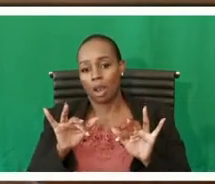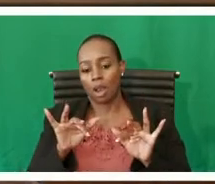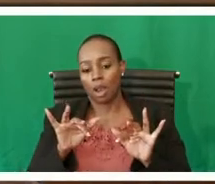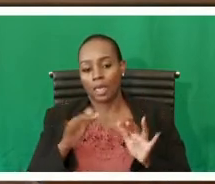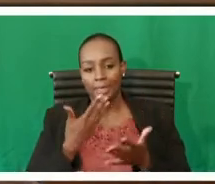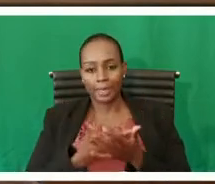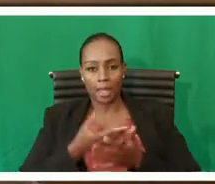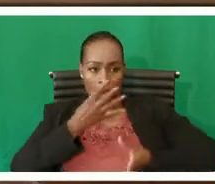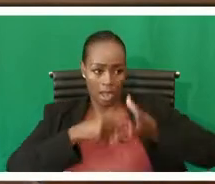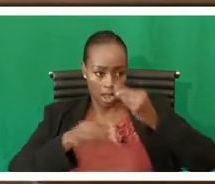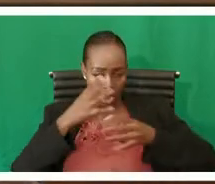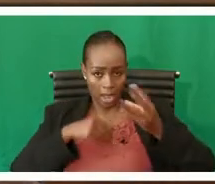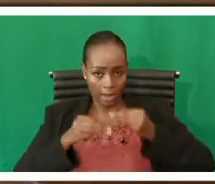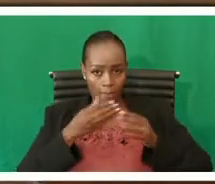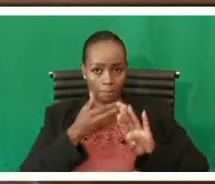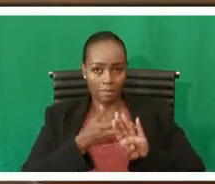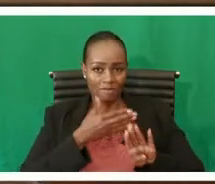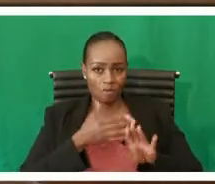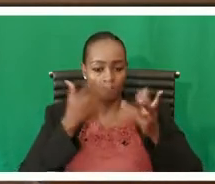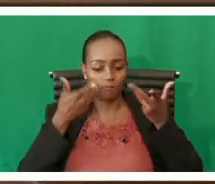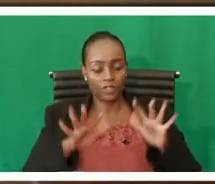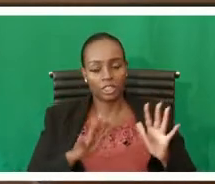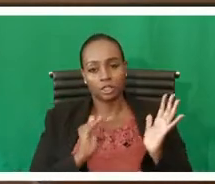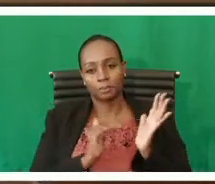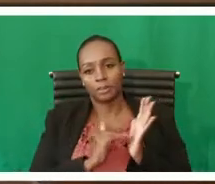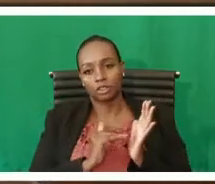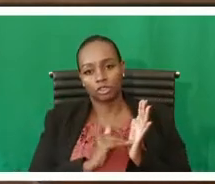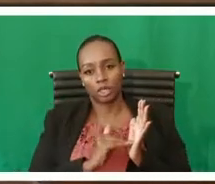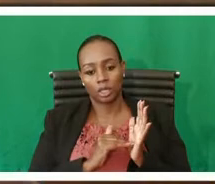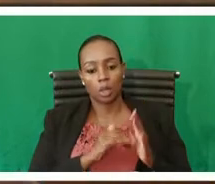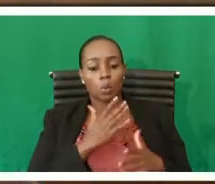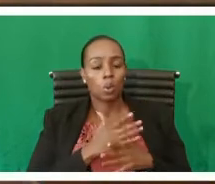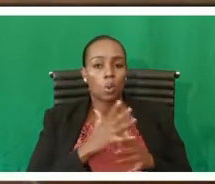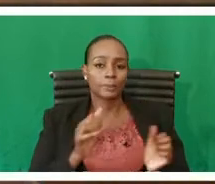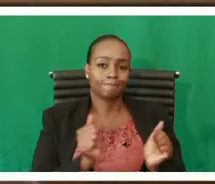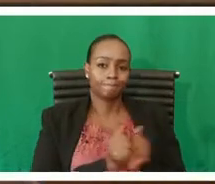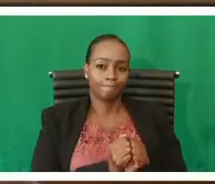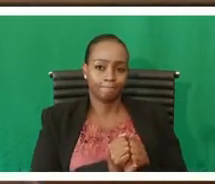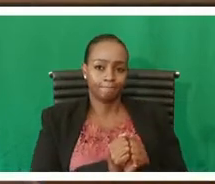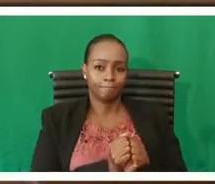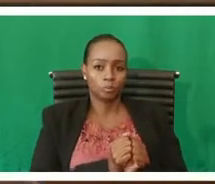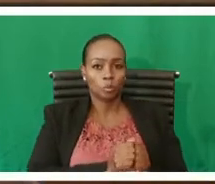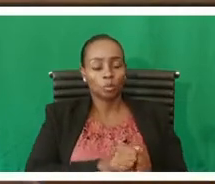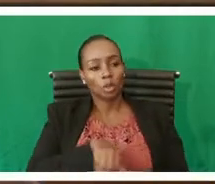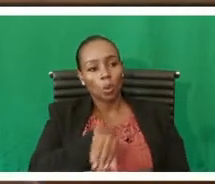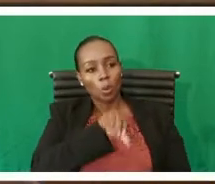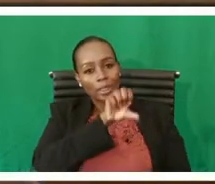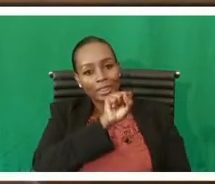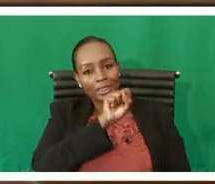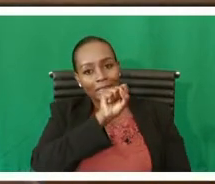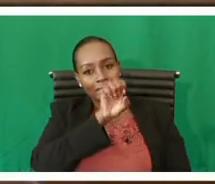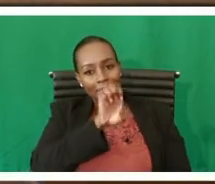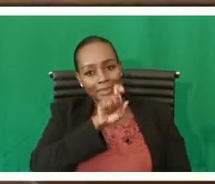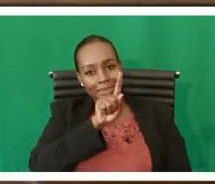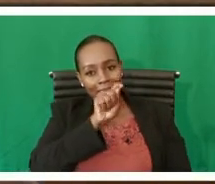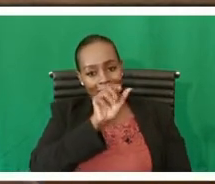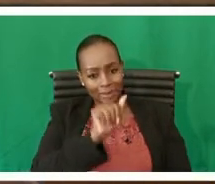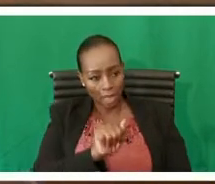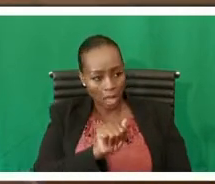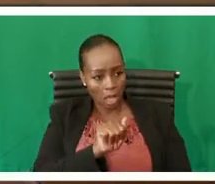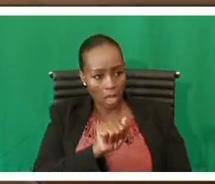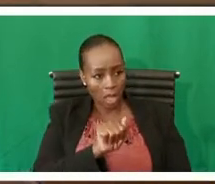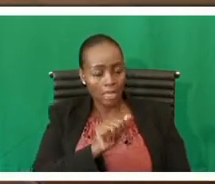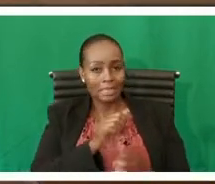complete grade 12. Working with CETA, we will soon establish the Free State ICT